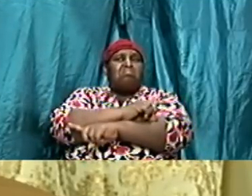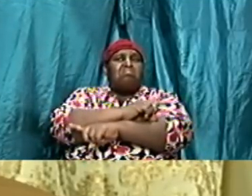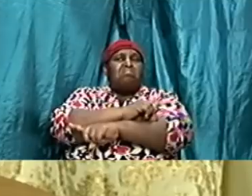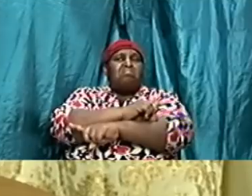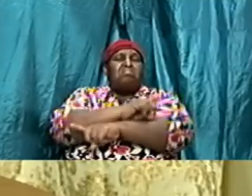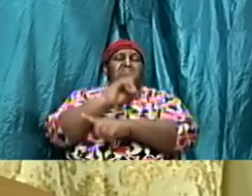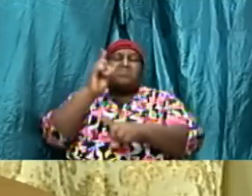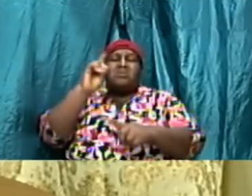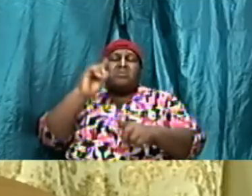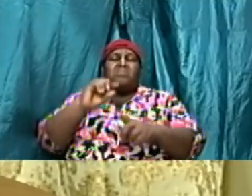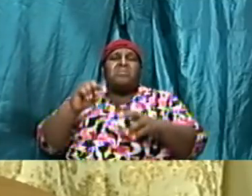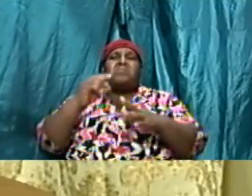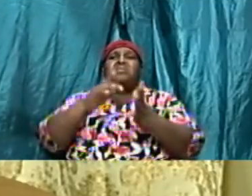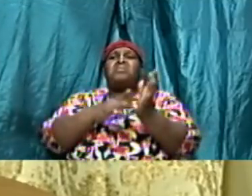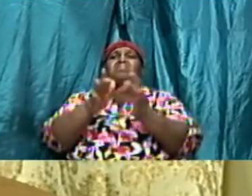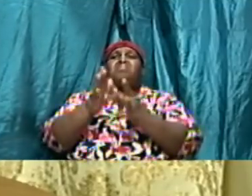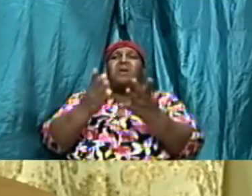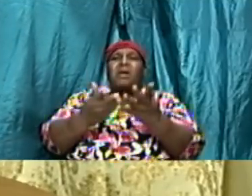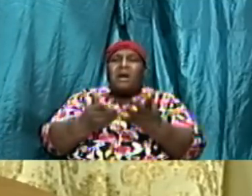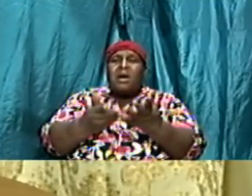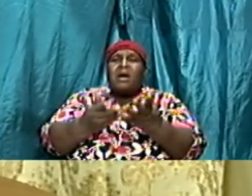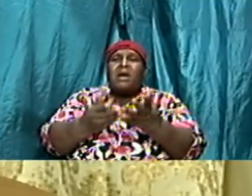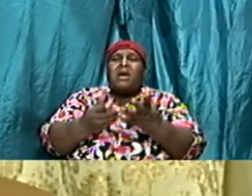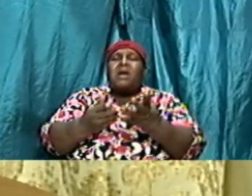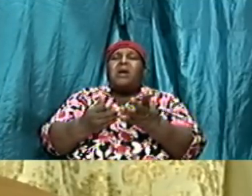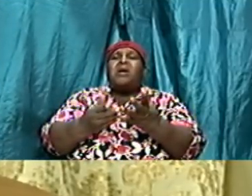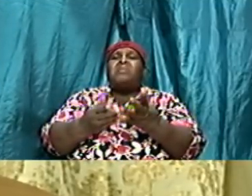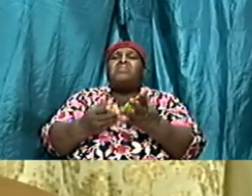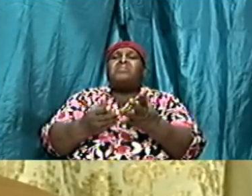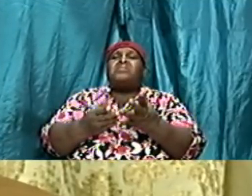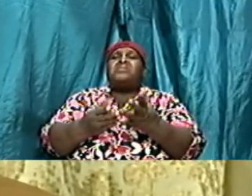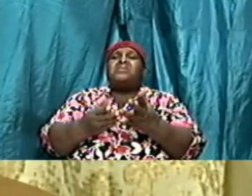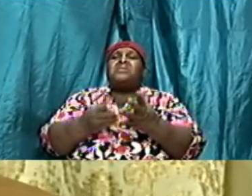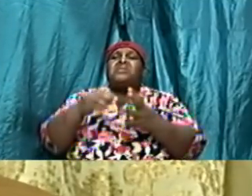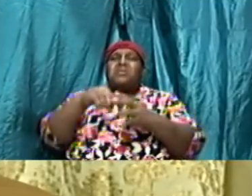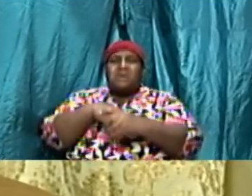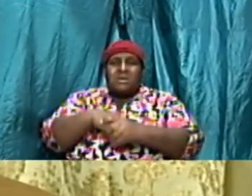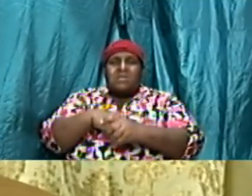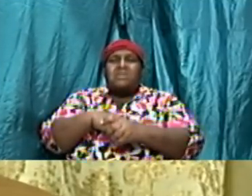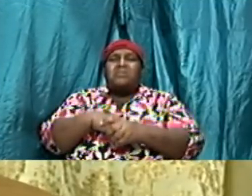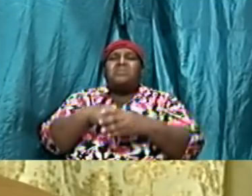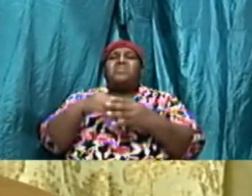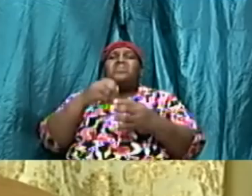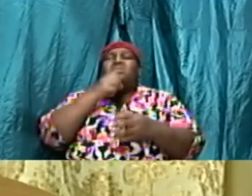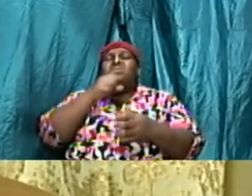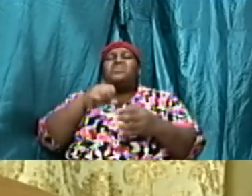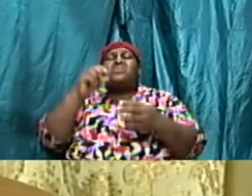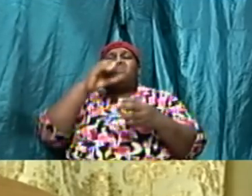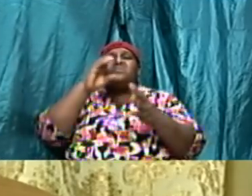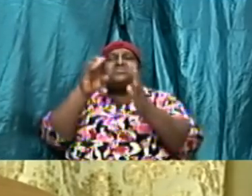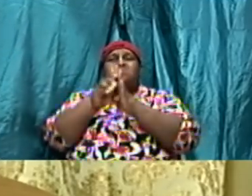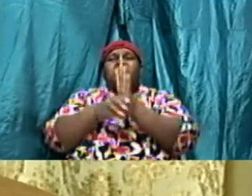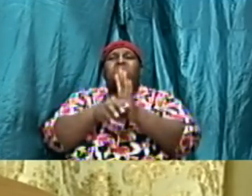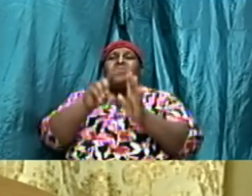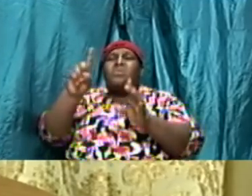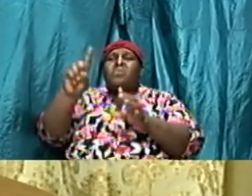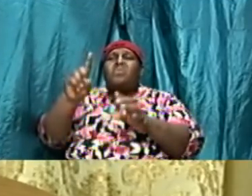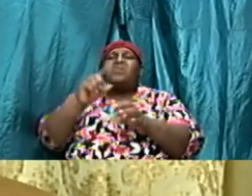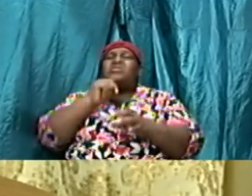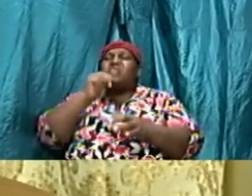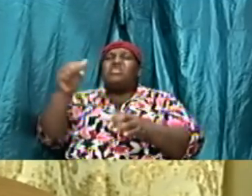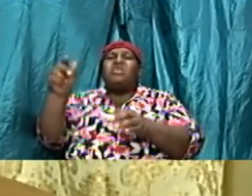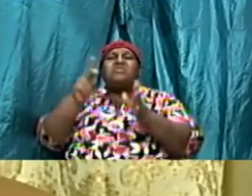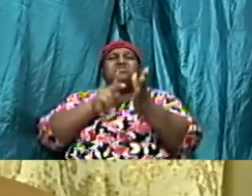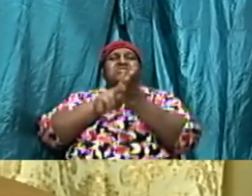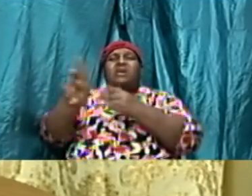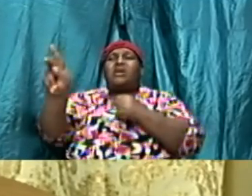Testament that one should not steal, or one should not kill, and one should not commit adultery. Amen. But we have never seen it reinforced